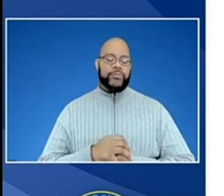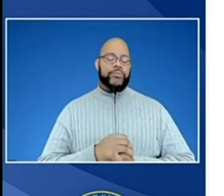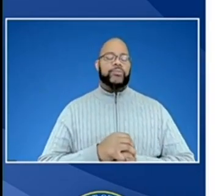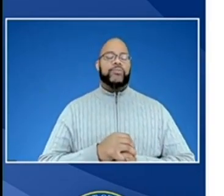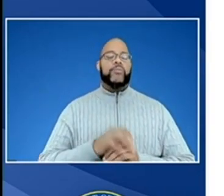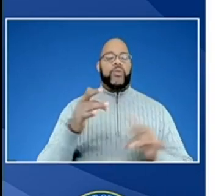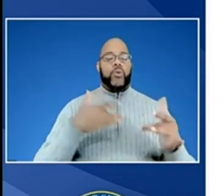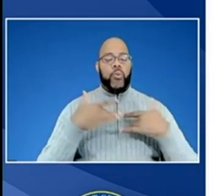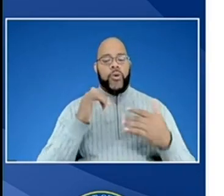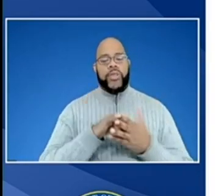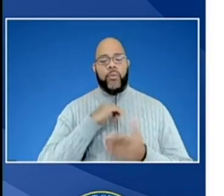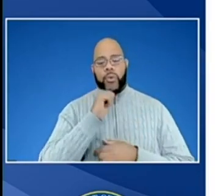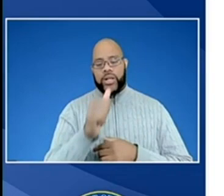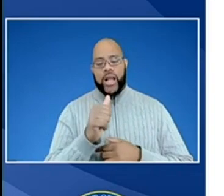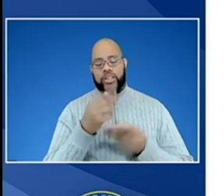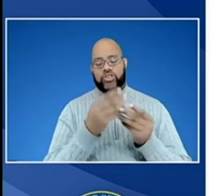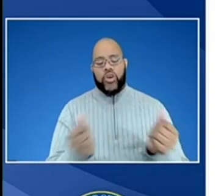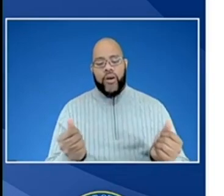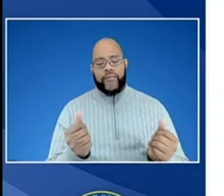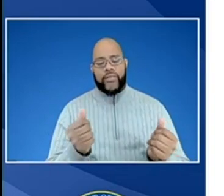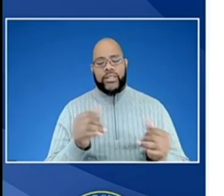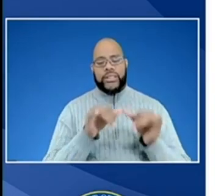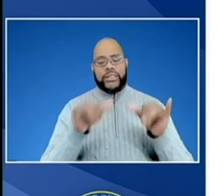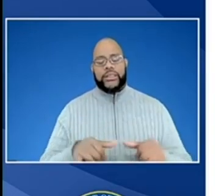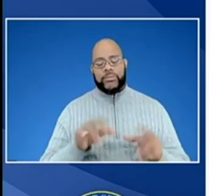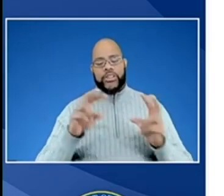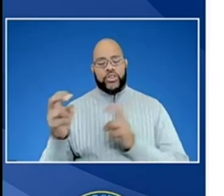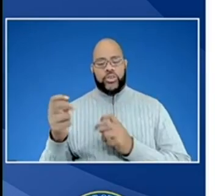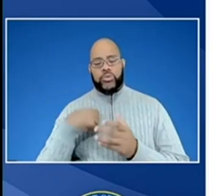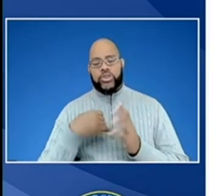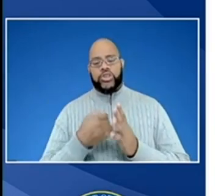worry that we're not solving a systemic issue, right?